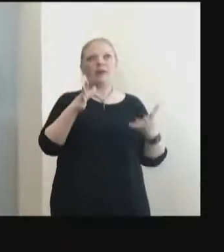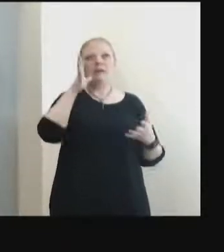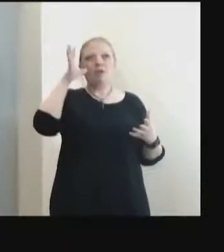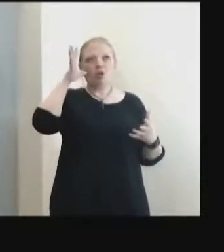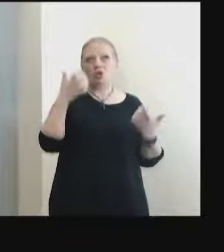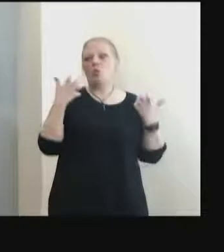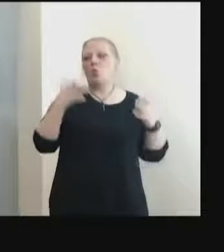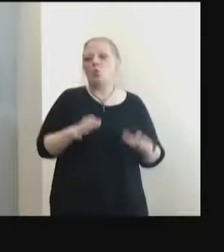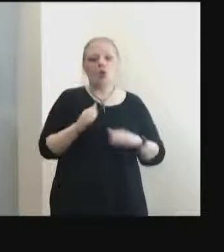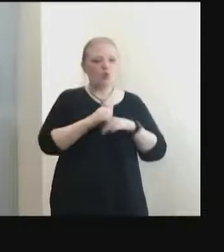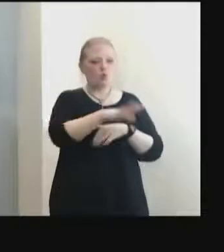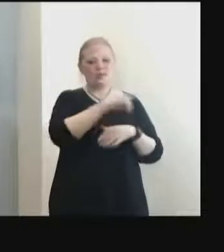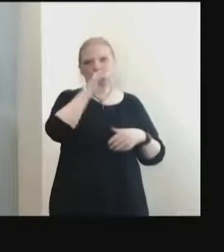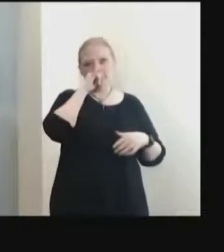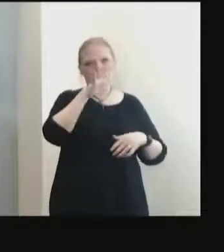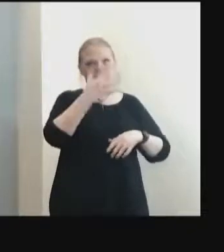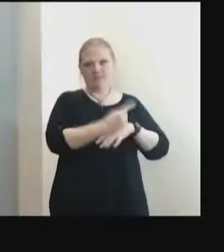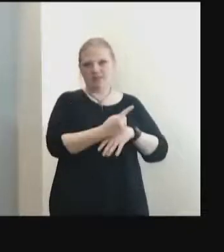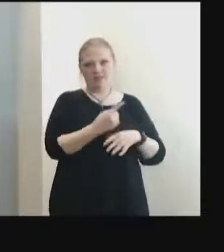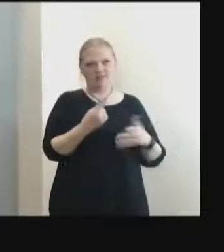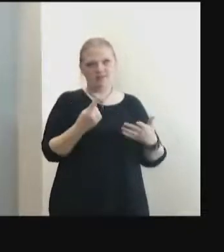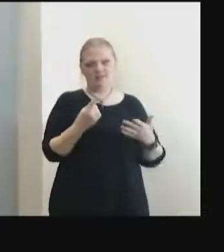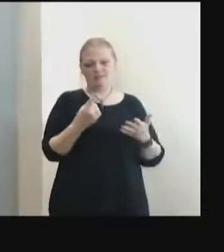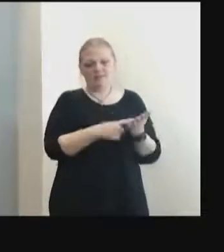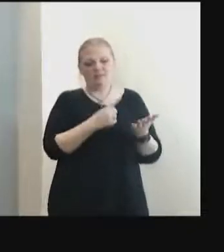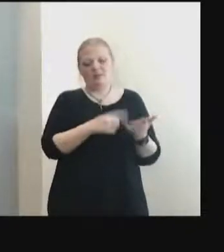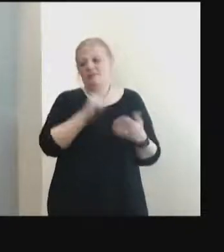back to school just yet 5 days a week, nevertheless 1 day.